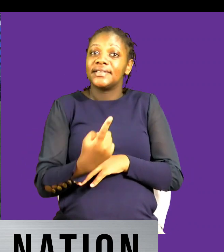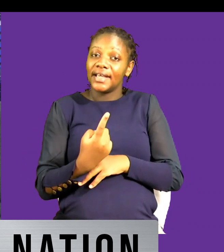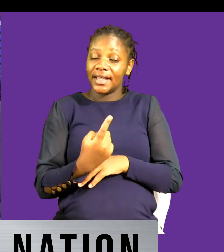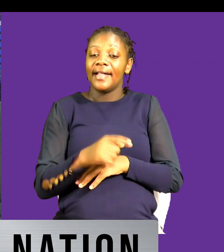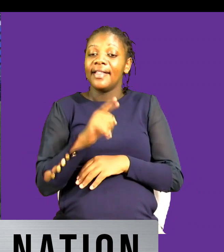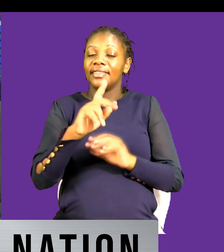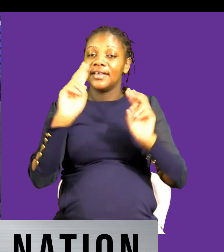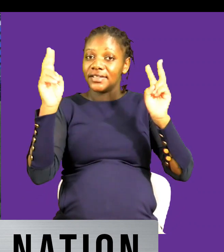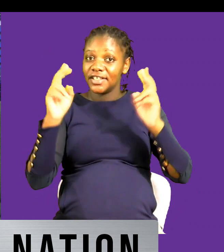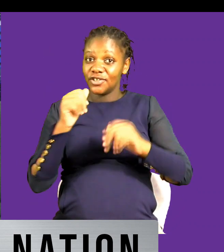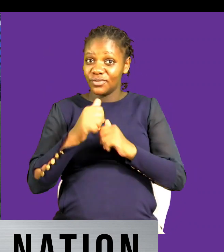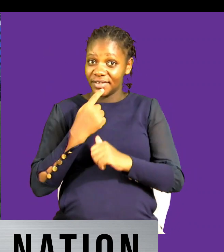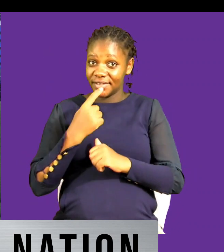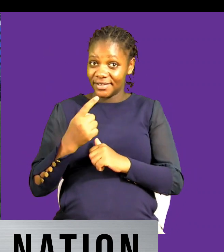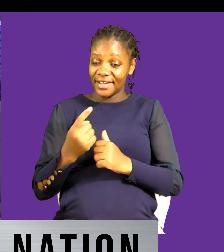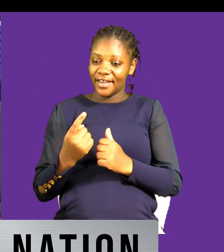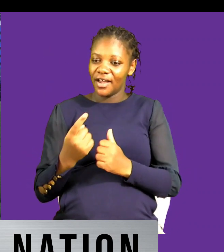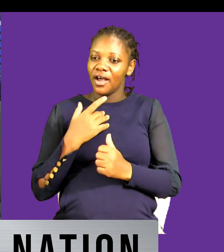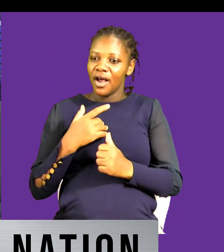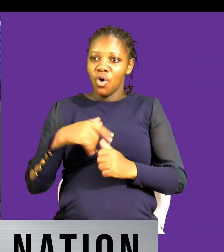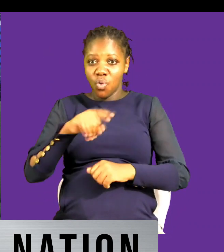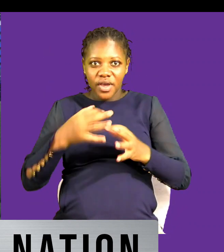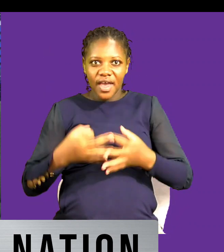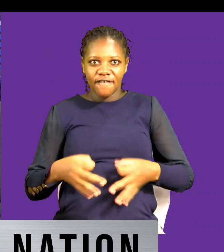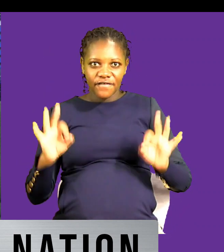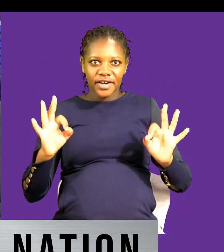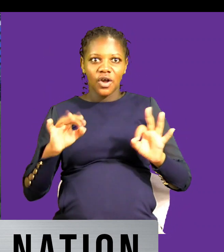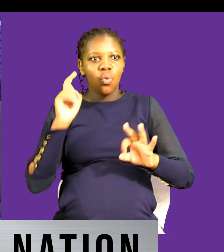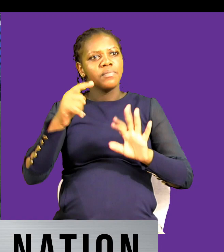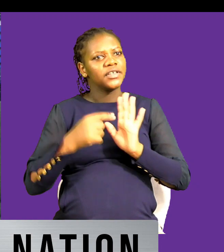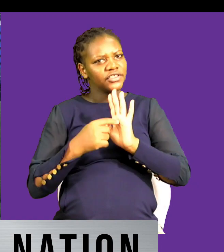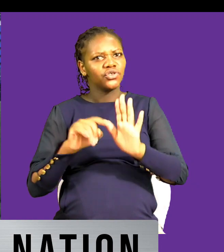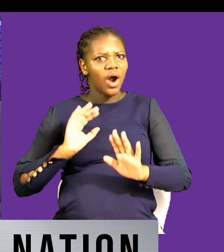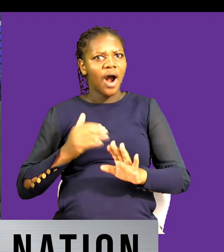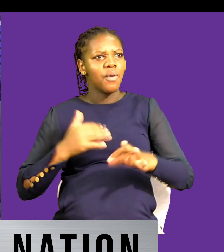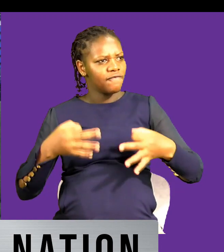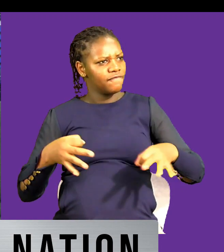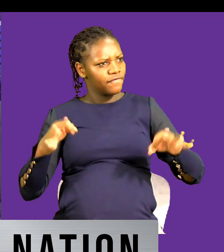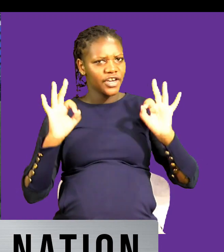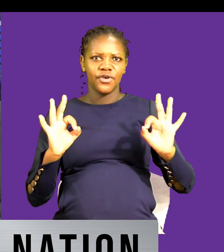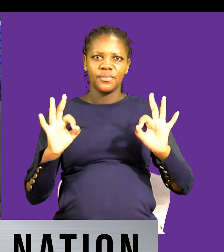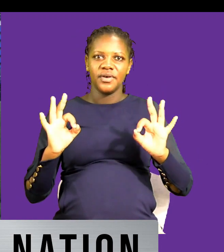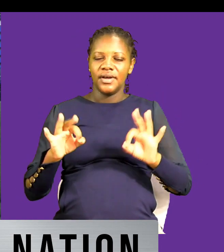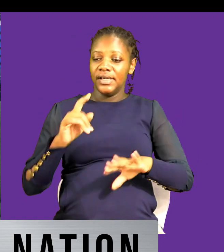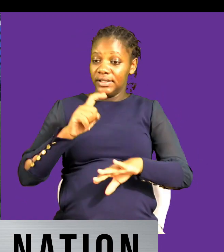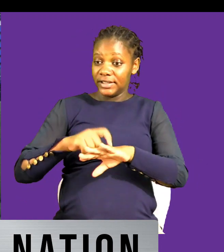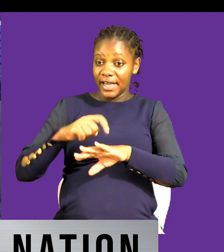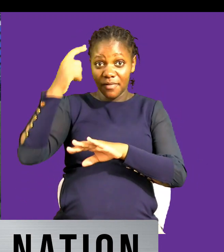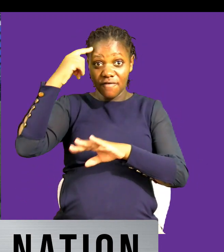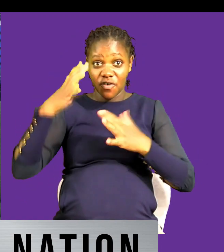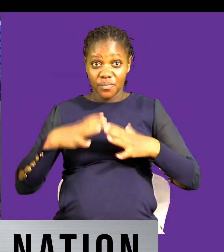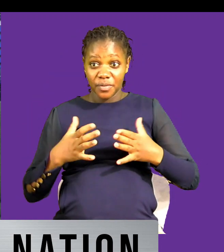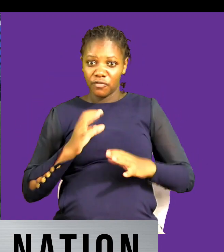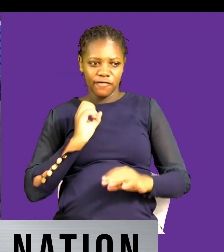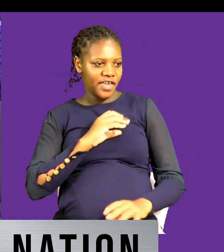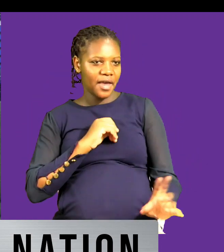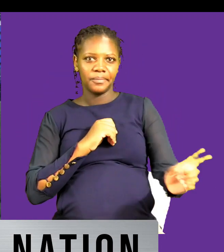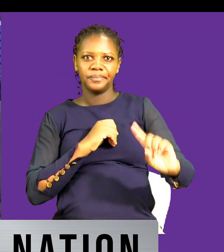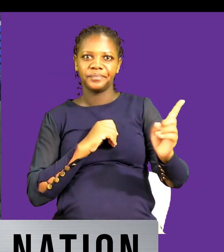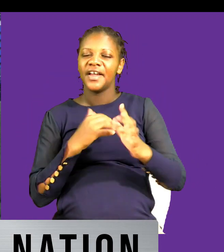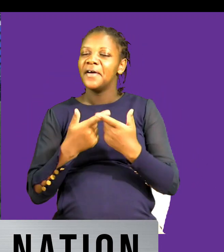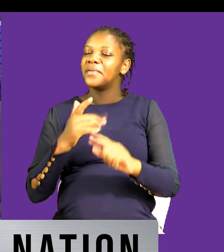issue that we said we are sovereign, let us now show our sovereignty. It is time now for the people not to be coward. Who will listen